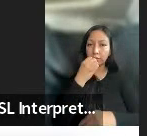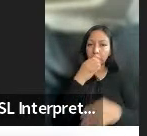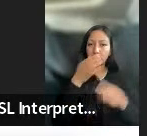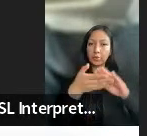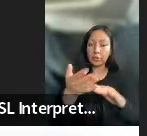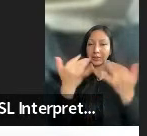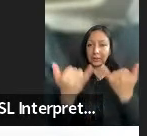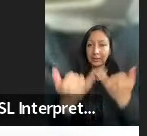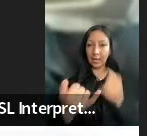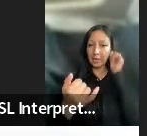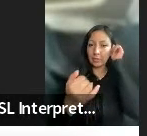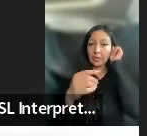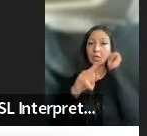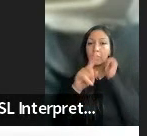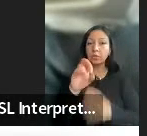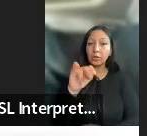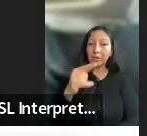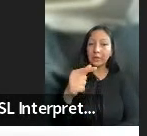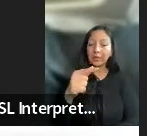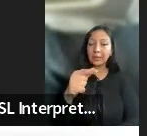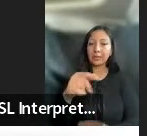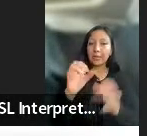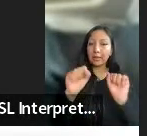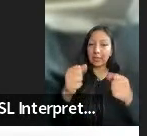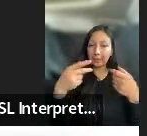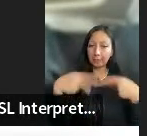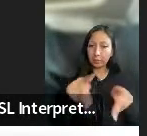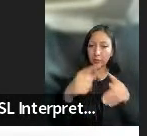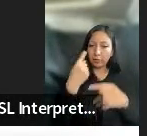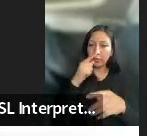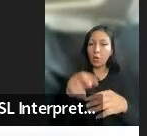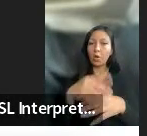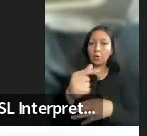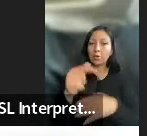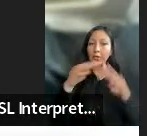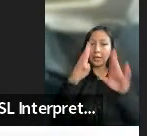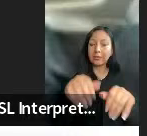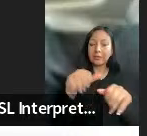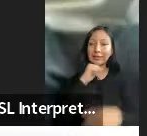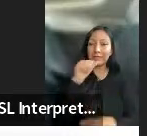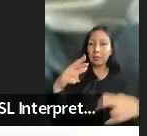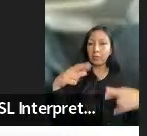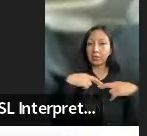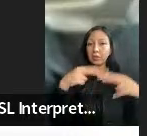Currently, zoning allows rooftop greenhouses to be added atop non-residential